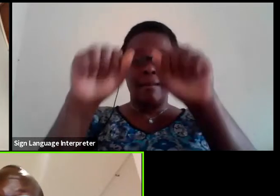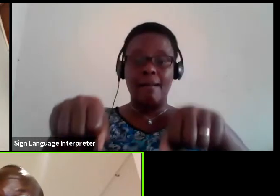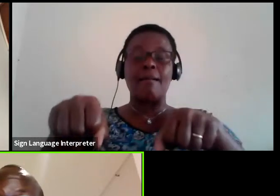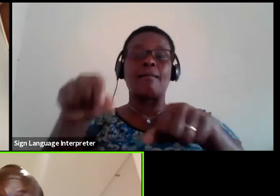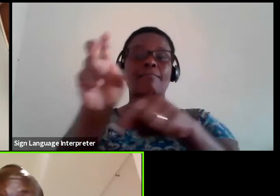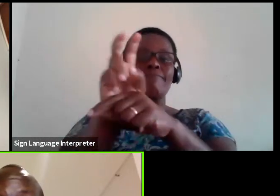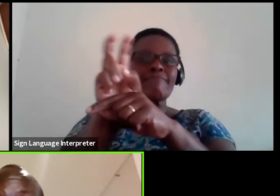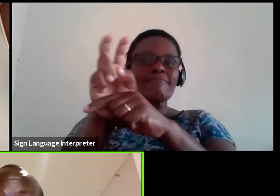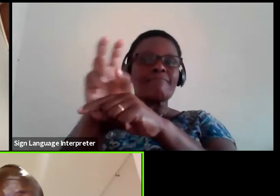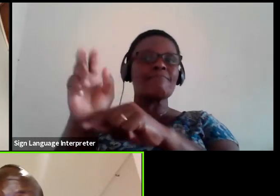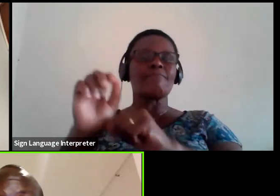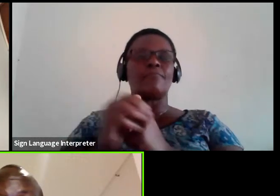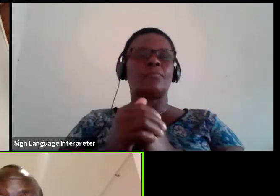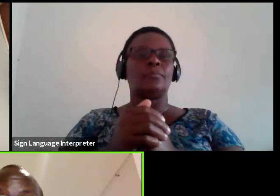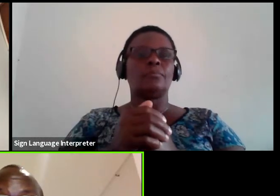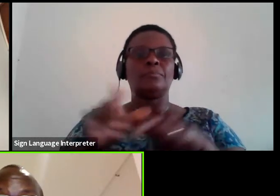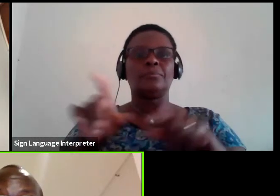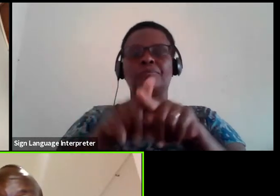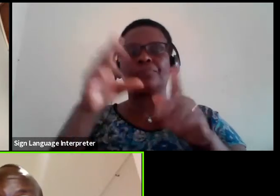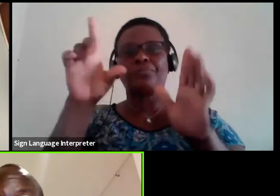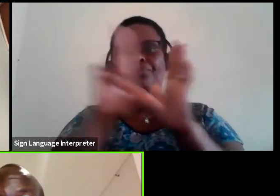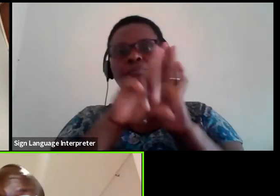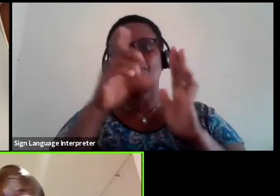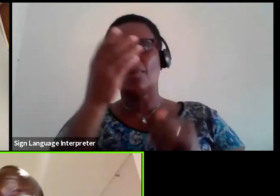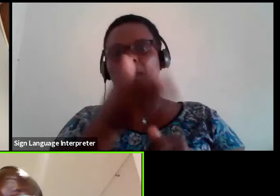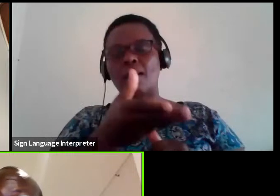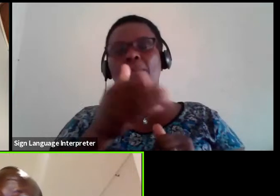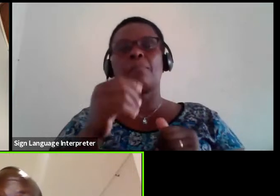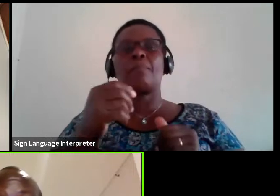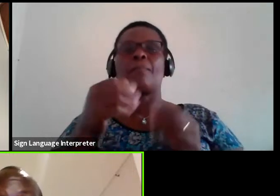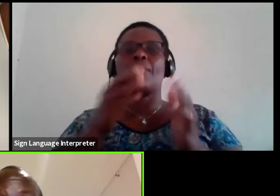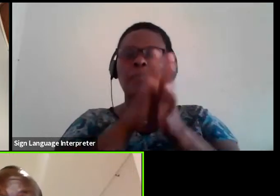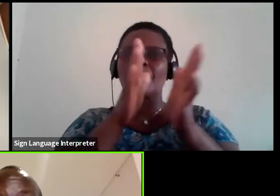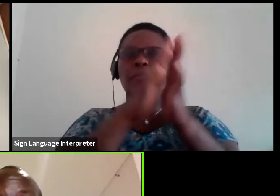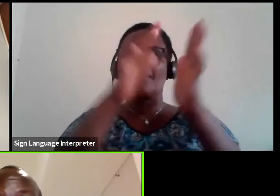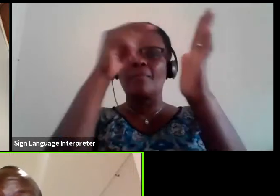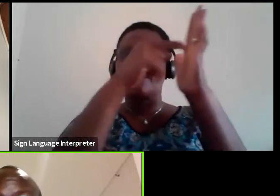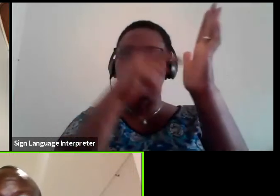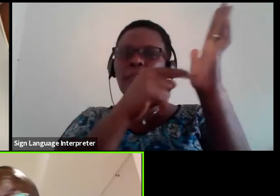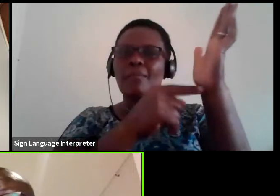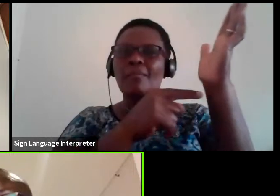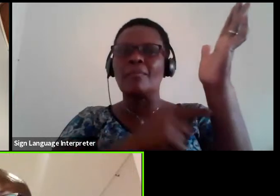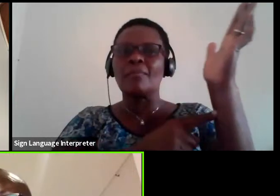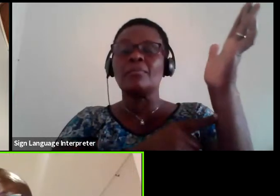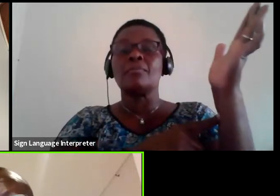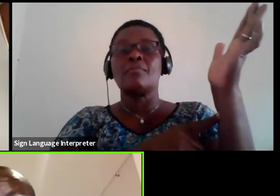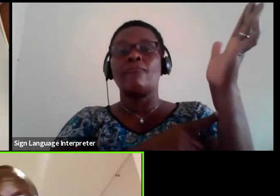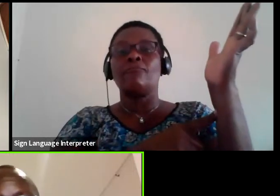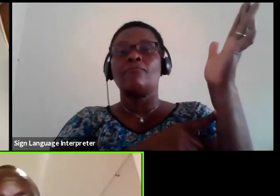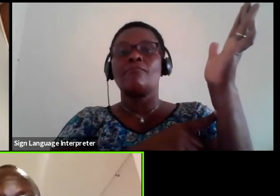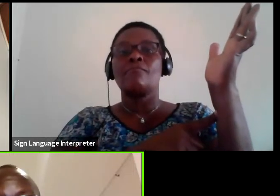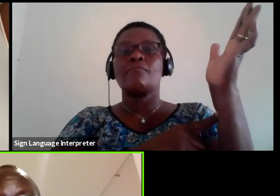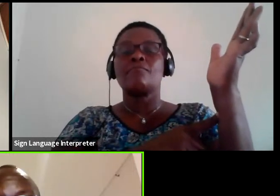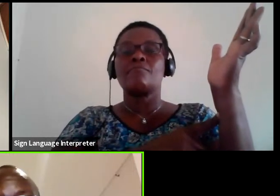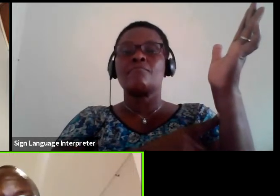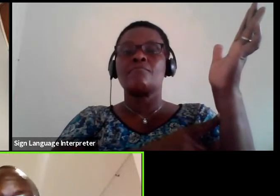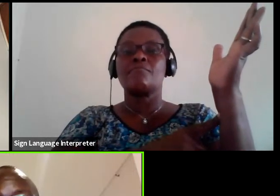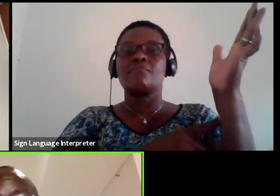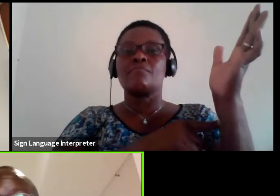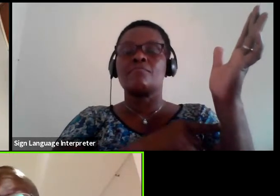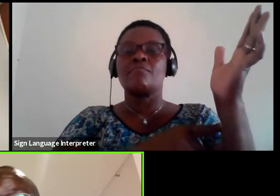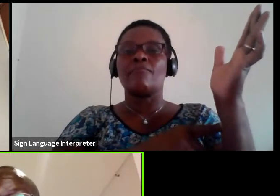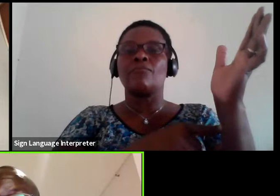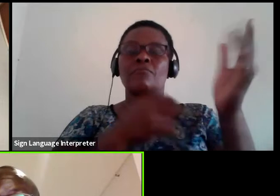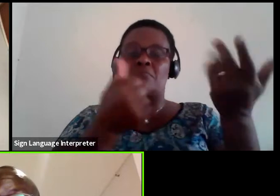they have laws that stipulate or require mandatory collection of biometric data. We've seen